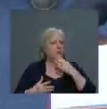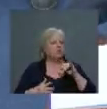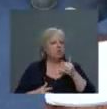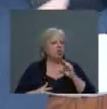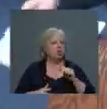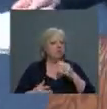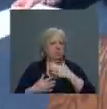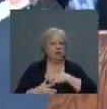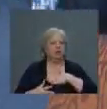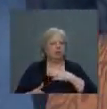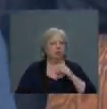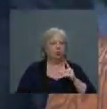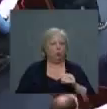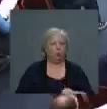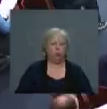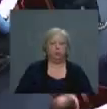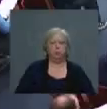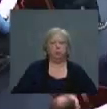Okay.